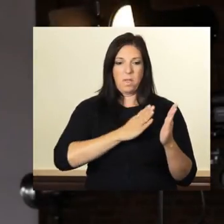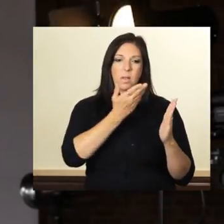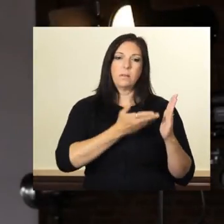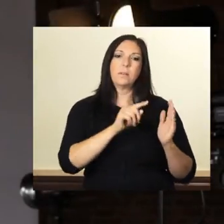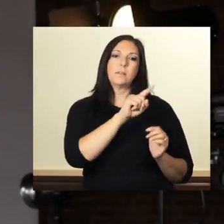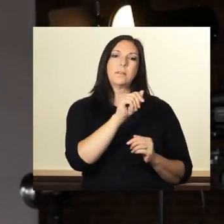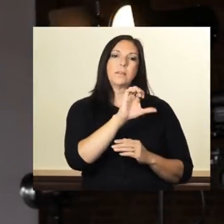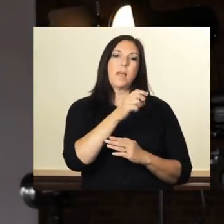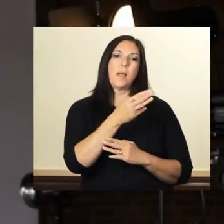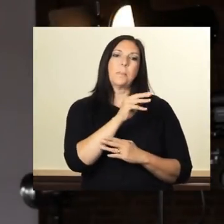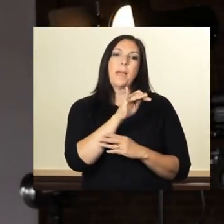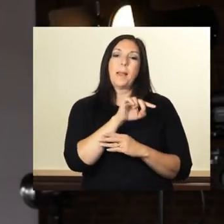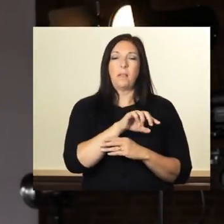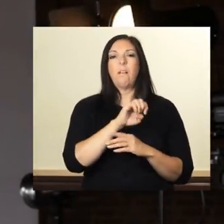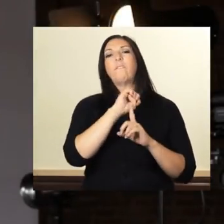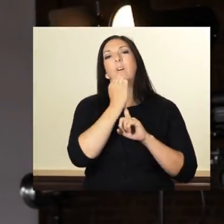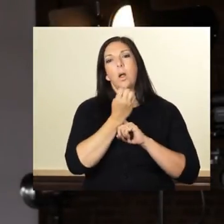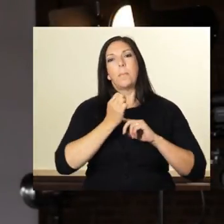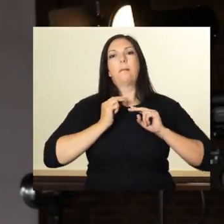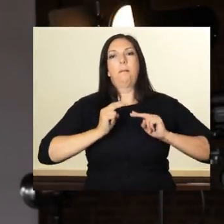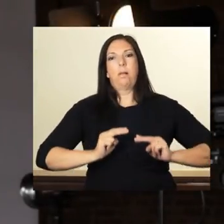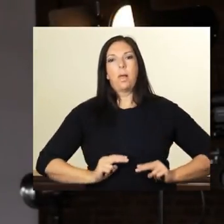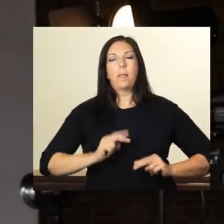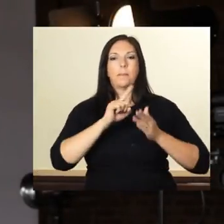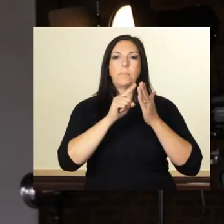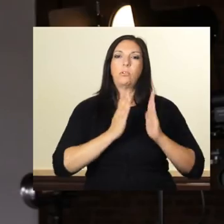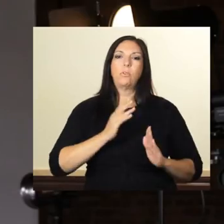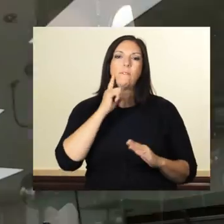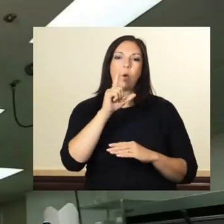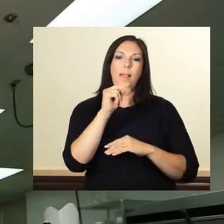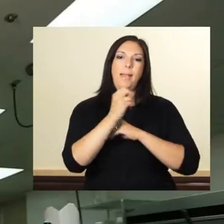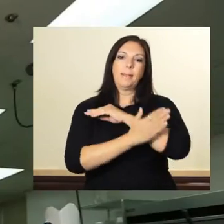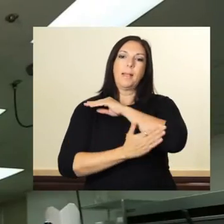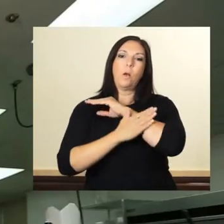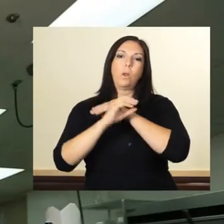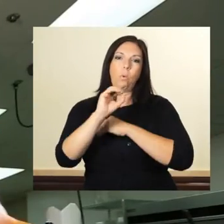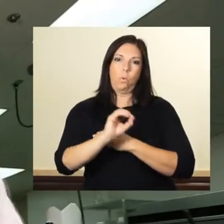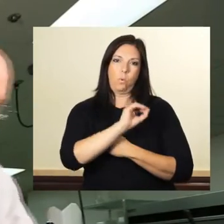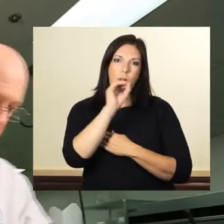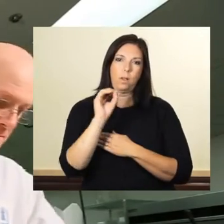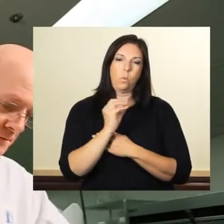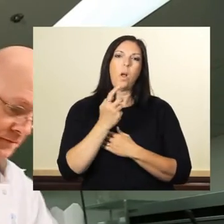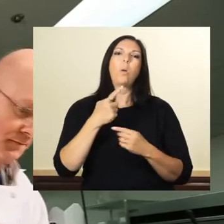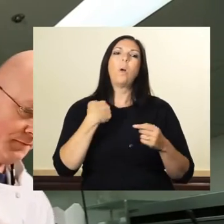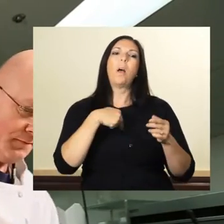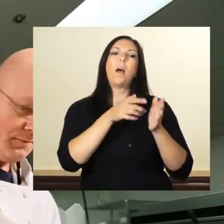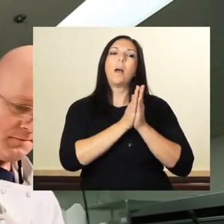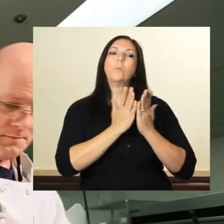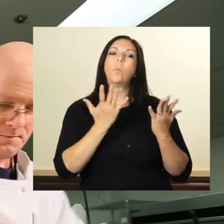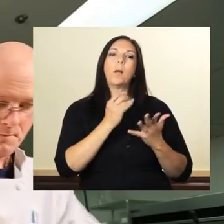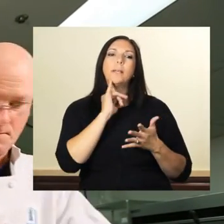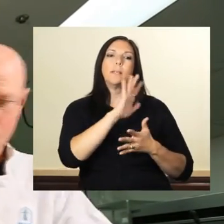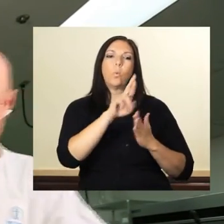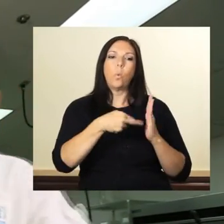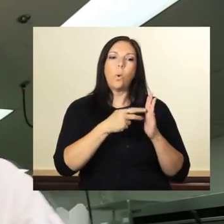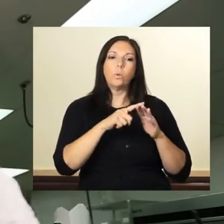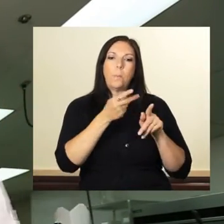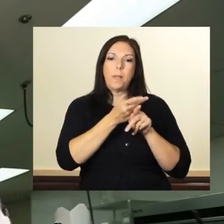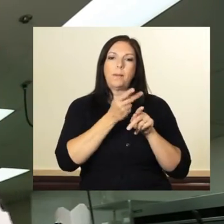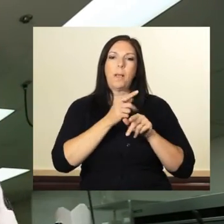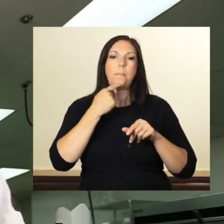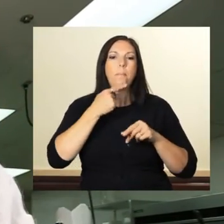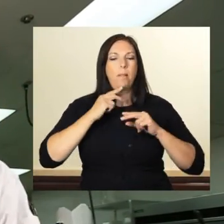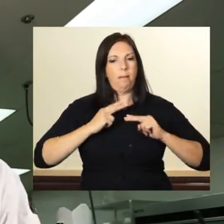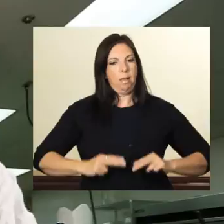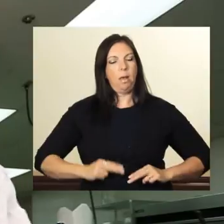Zach Manning, an environmental health inspector for Lane County in Oregon, to tell us about his role in maintaining public